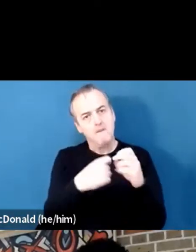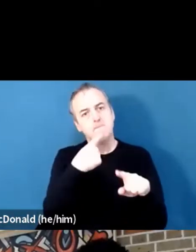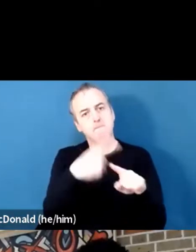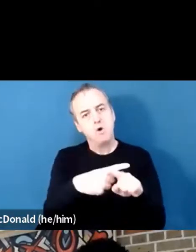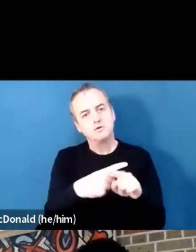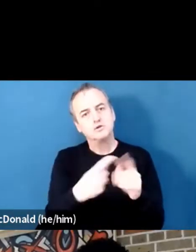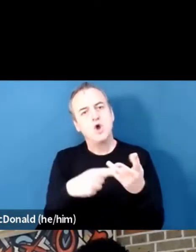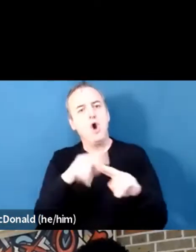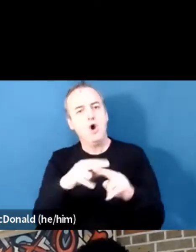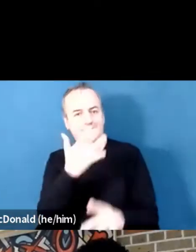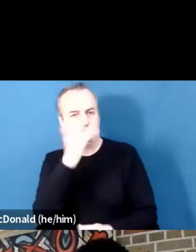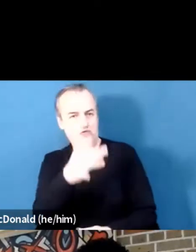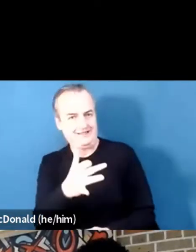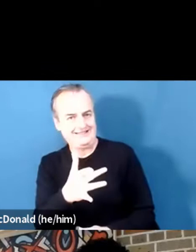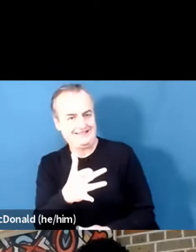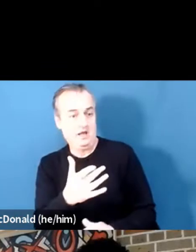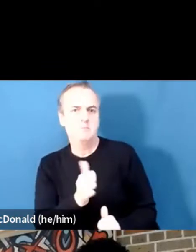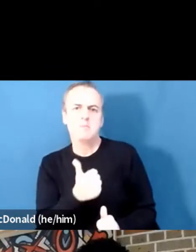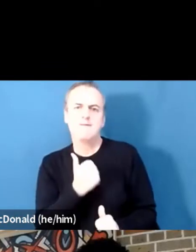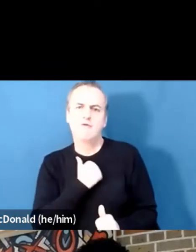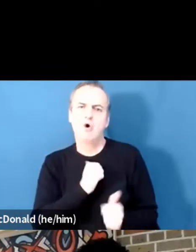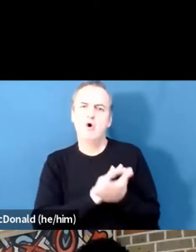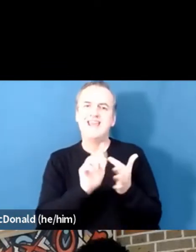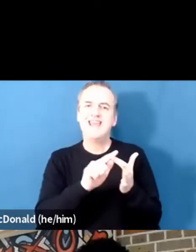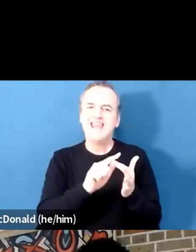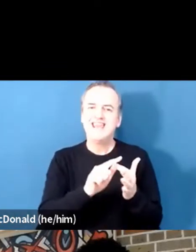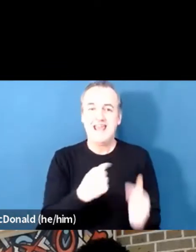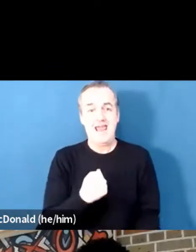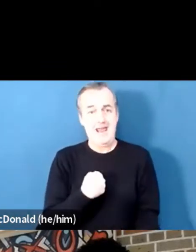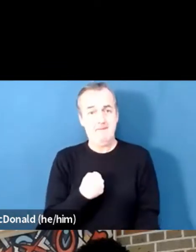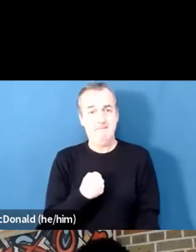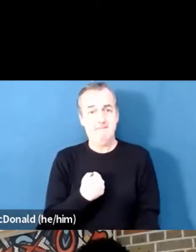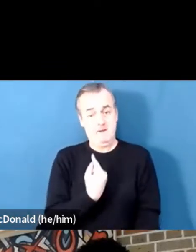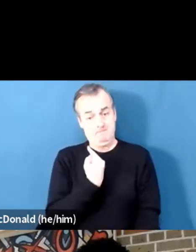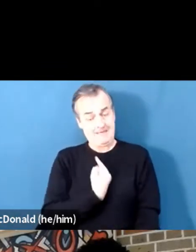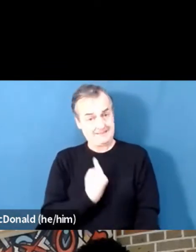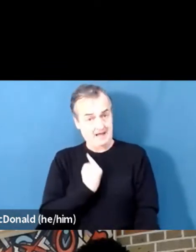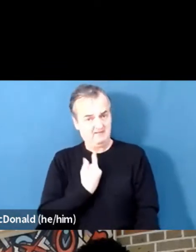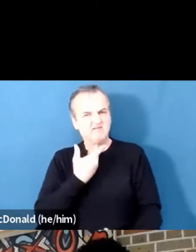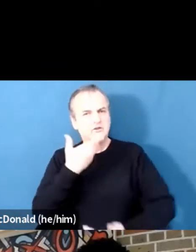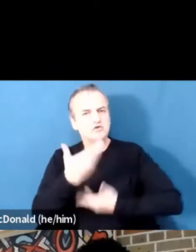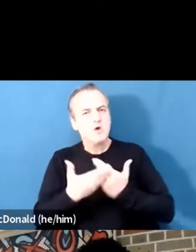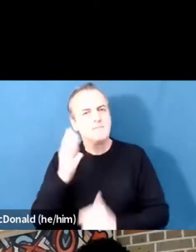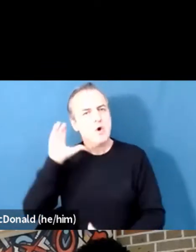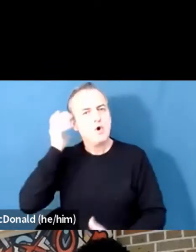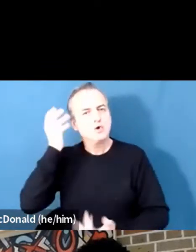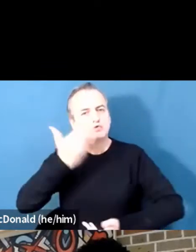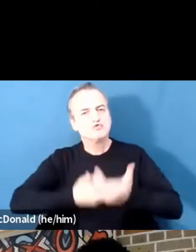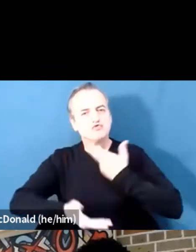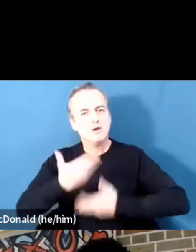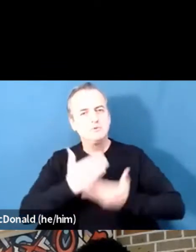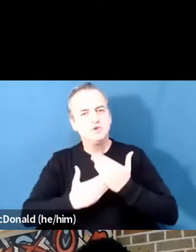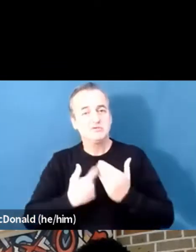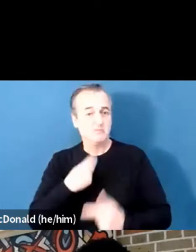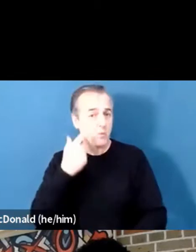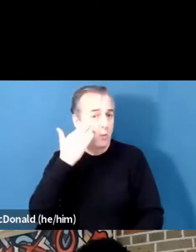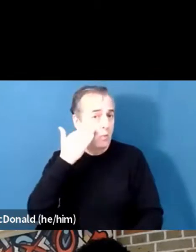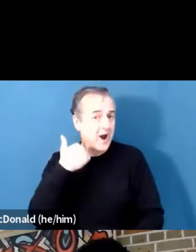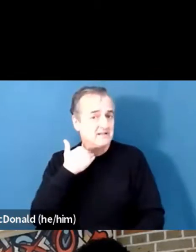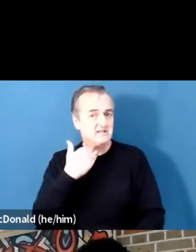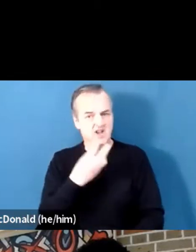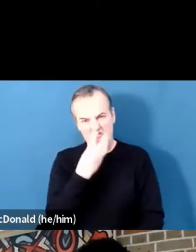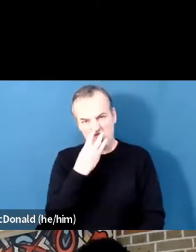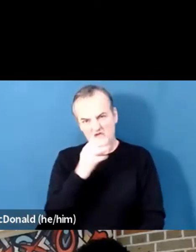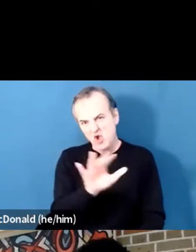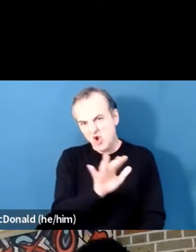My preferred pronouns are he, him, and I am a white 30-something